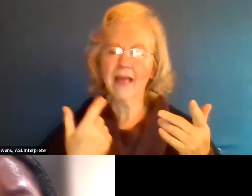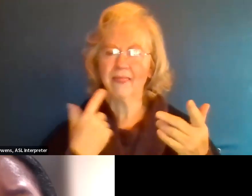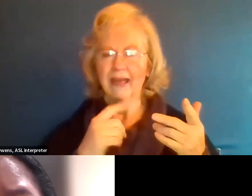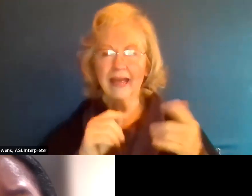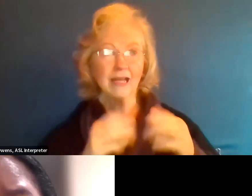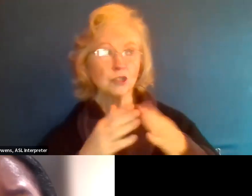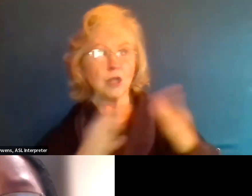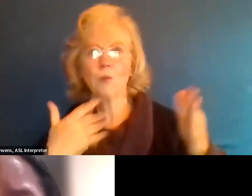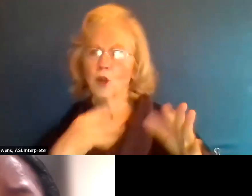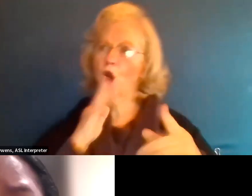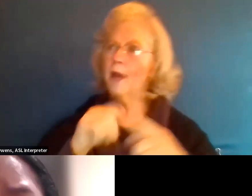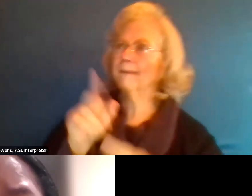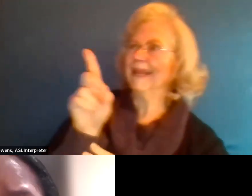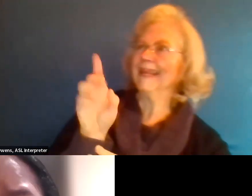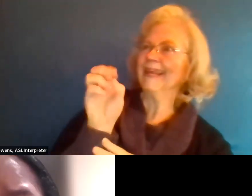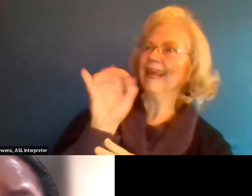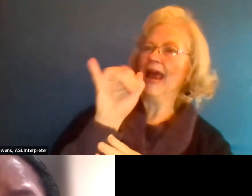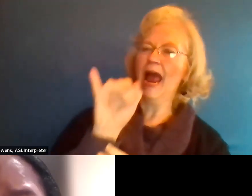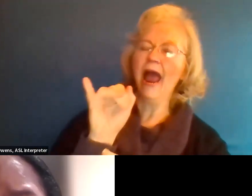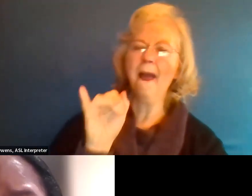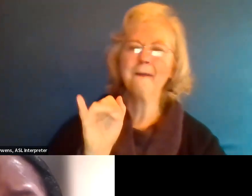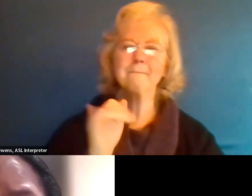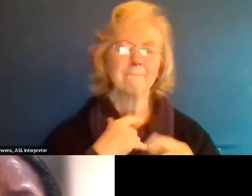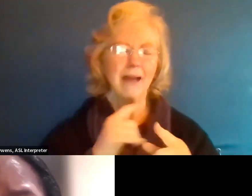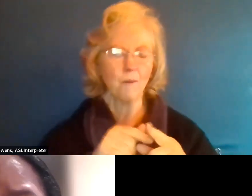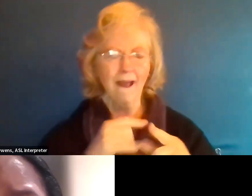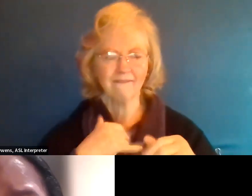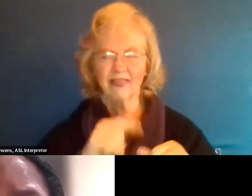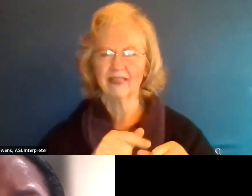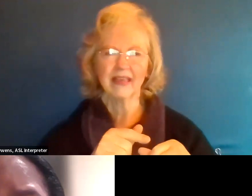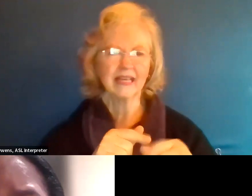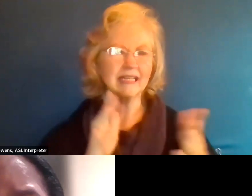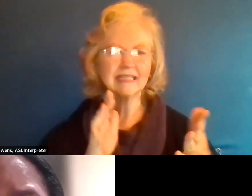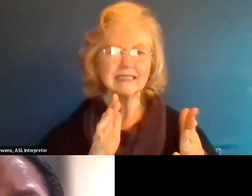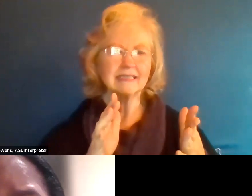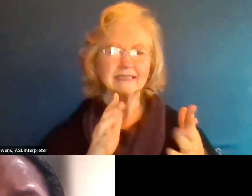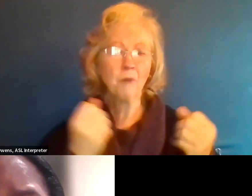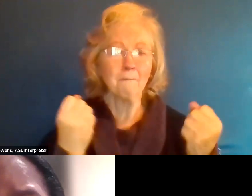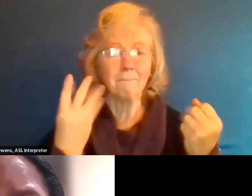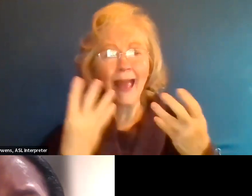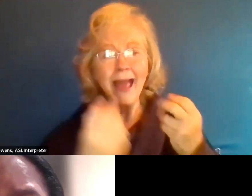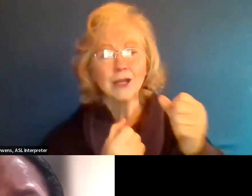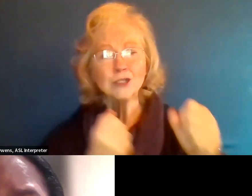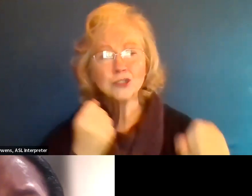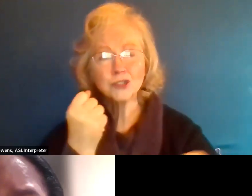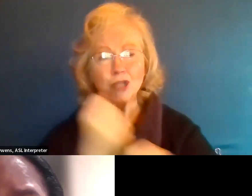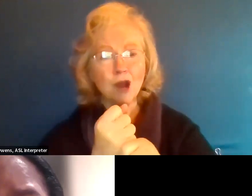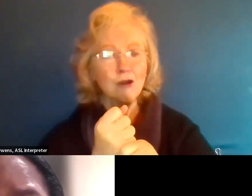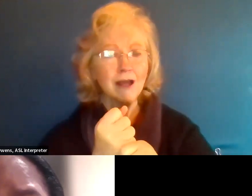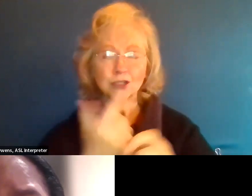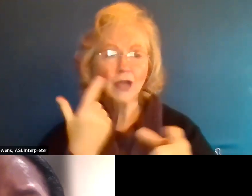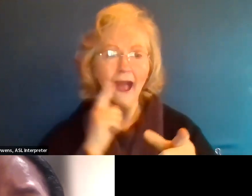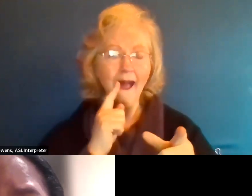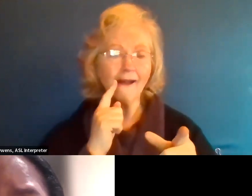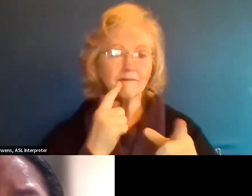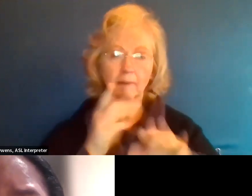about DEI, and also I feel like there's these long-standing like generational pathways that have been like excluded from communities,